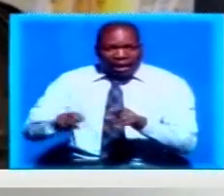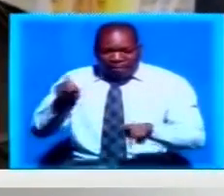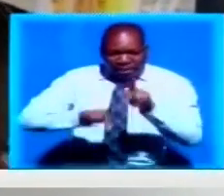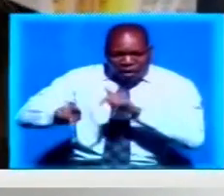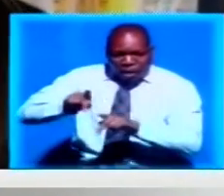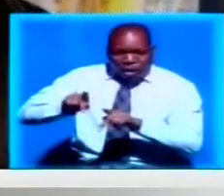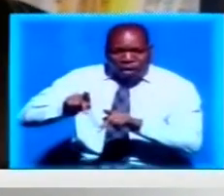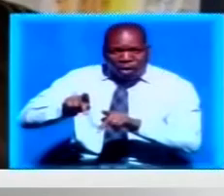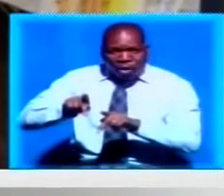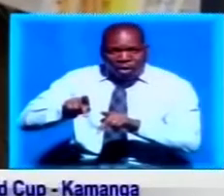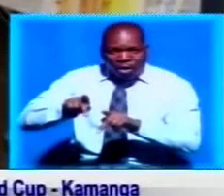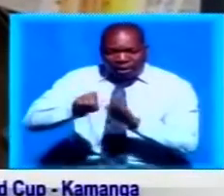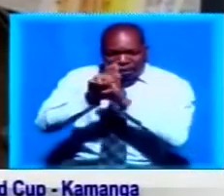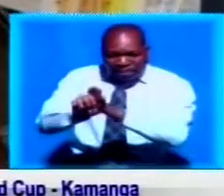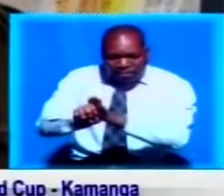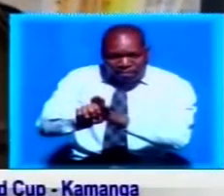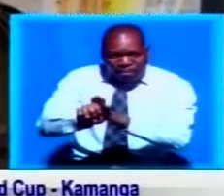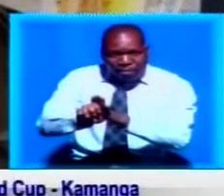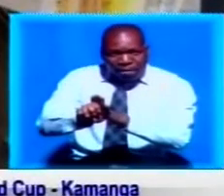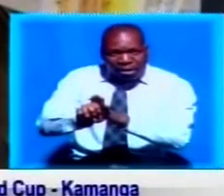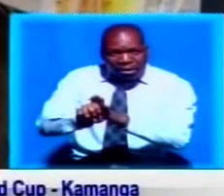to invest, for example, into